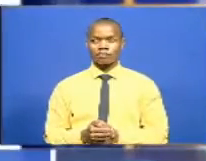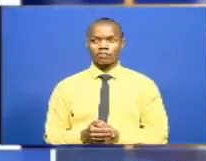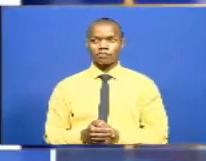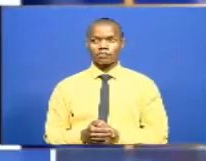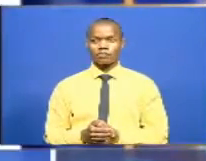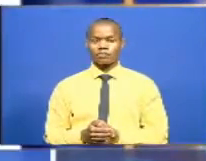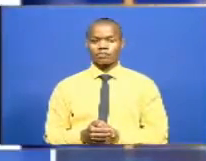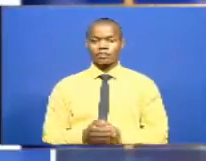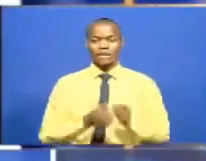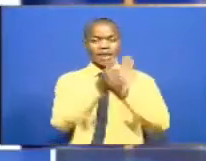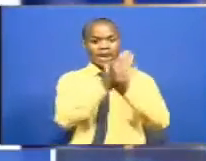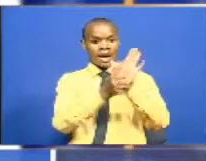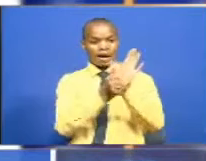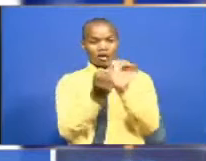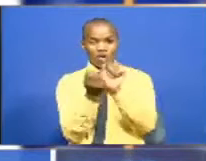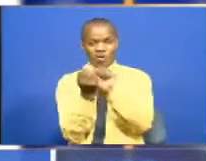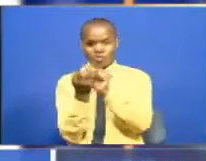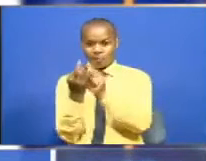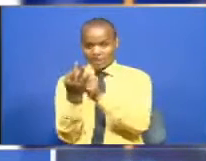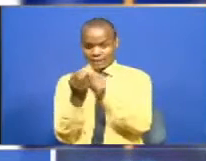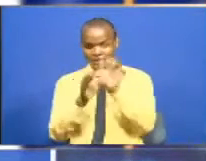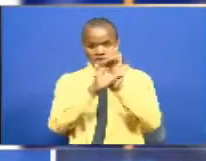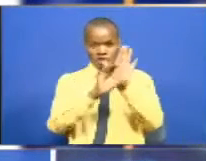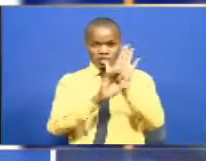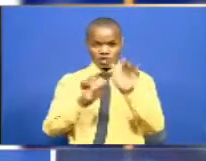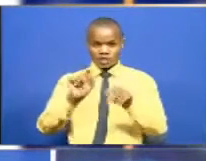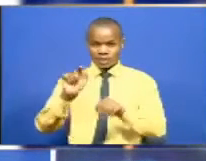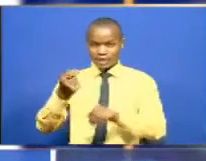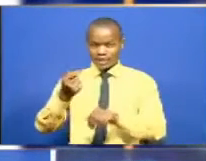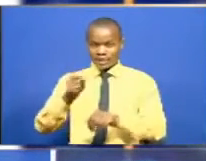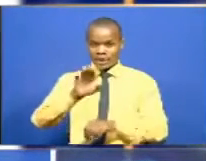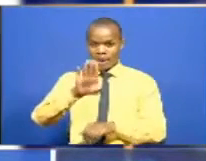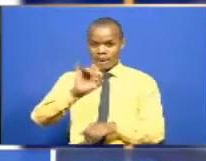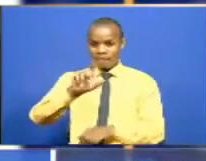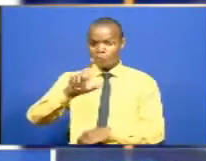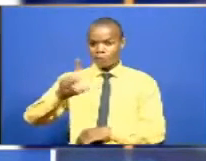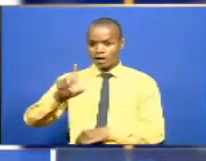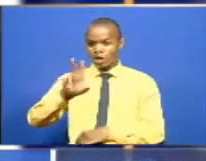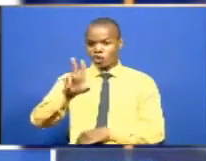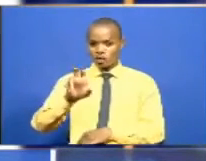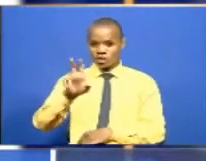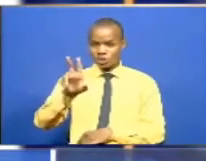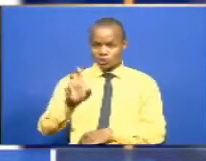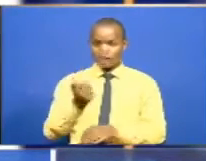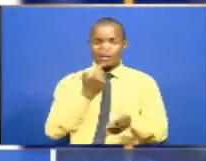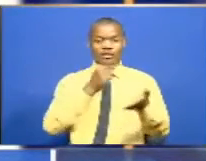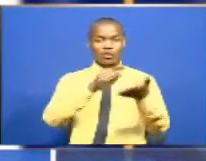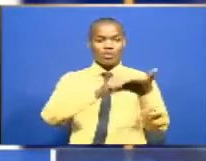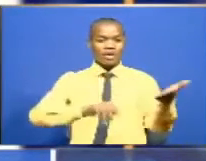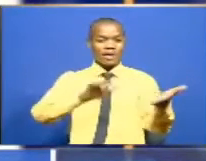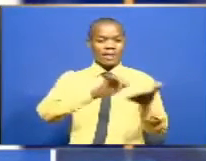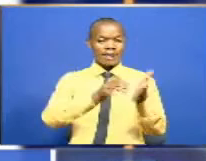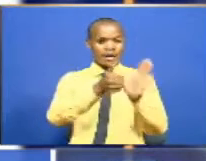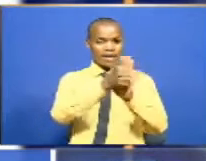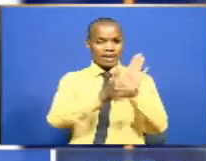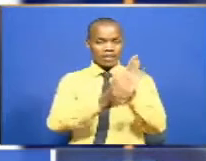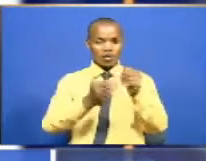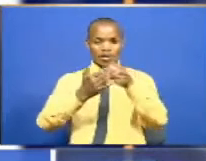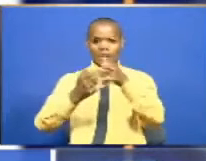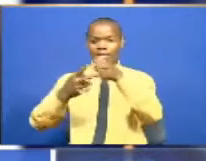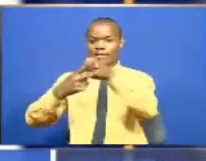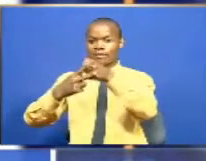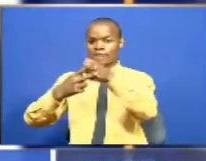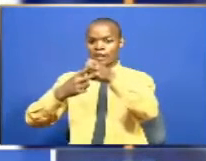Clause 13 of the Constitution of Kenya Amendment Bill 2020 proposes to amend Article 97 of the